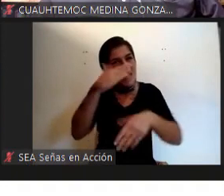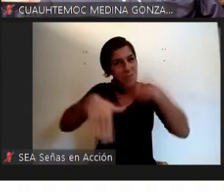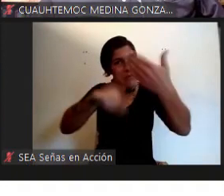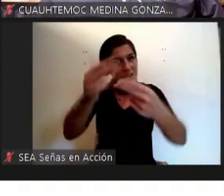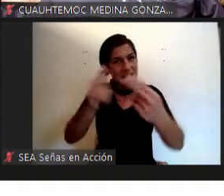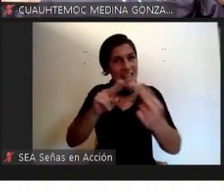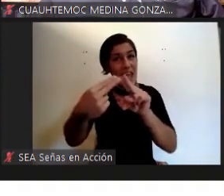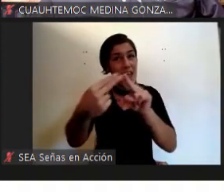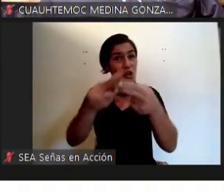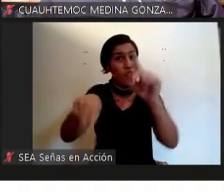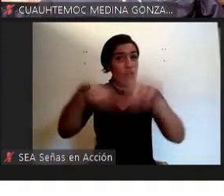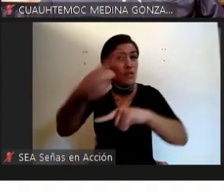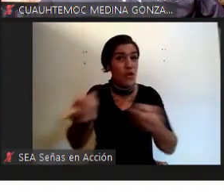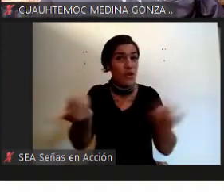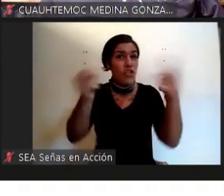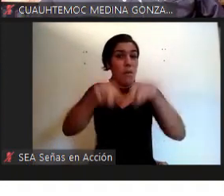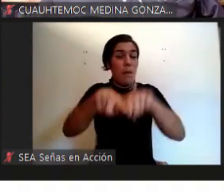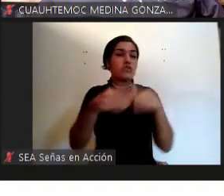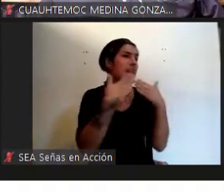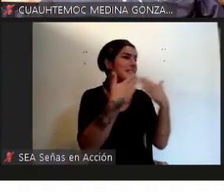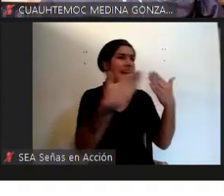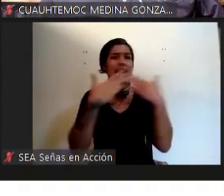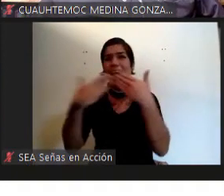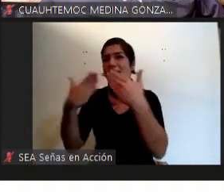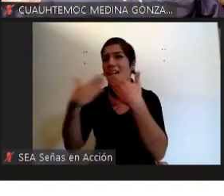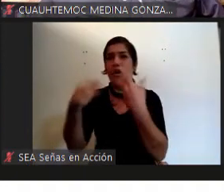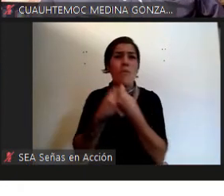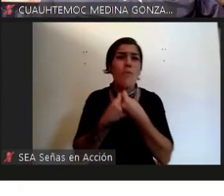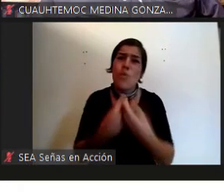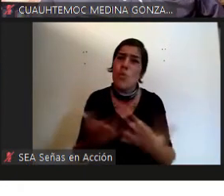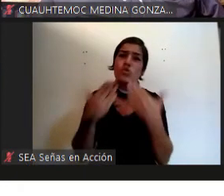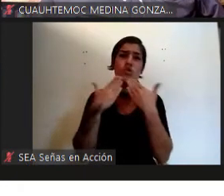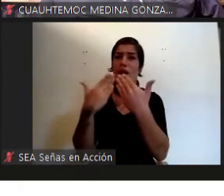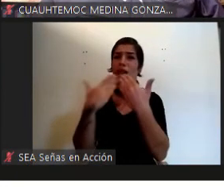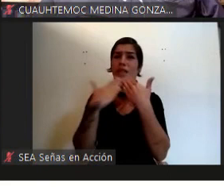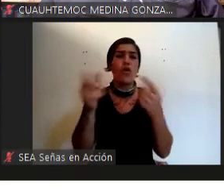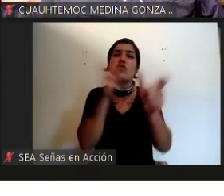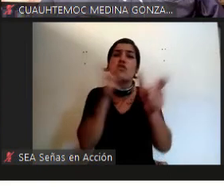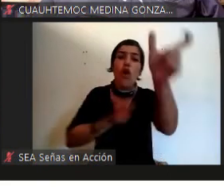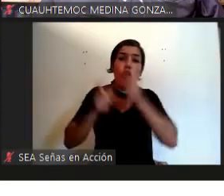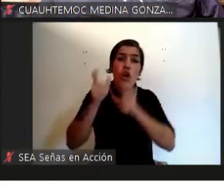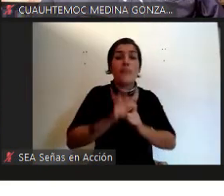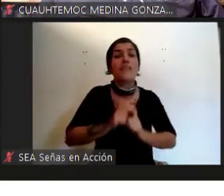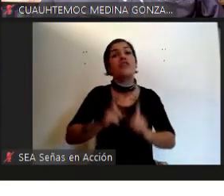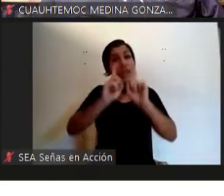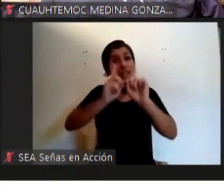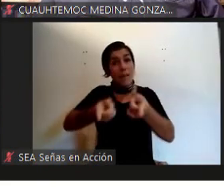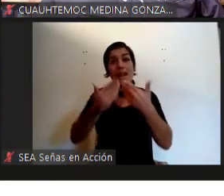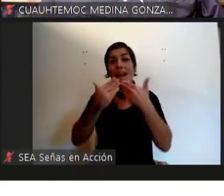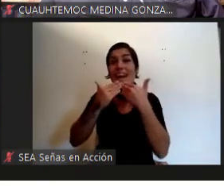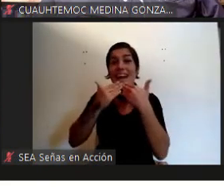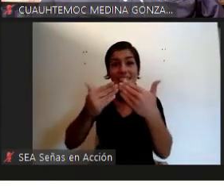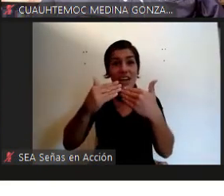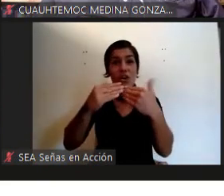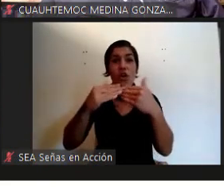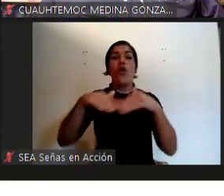of all comments, and for the wealth of whatever remains open. And in thanking you, I'm thanking the